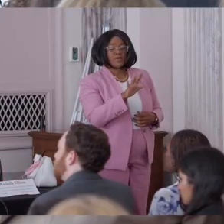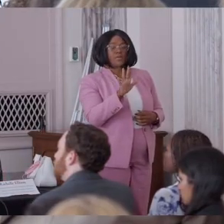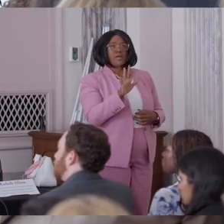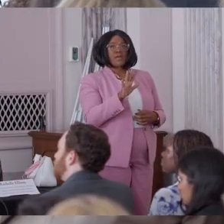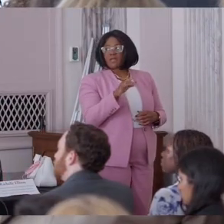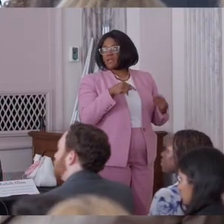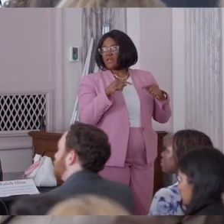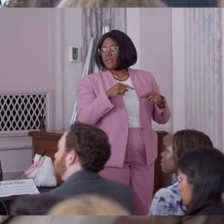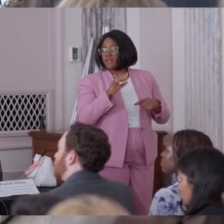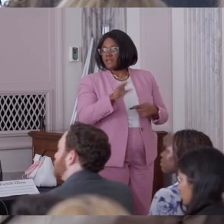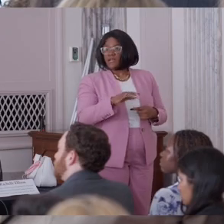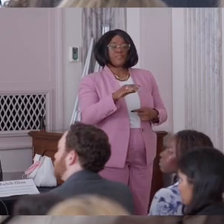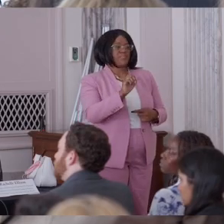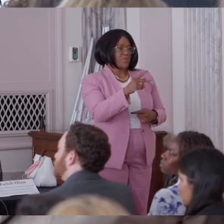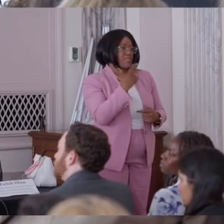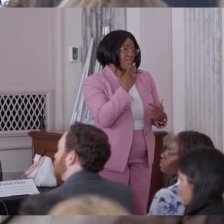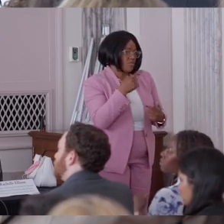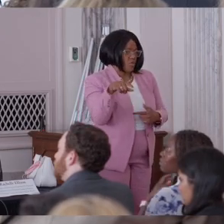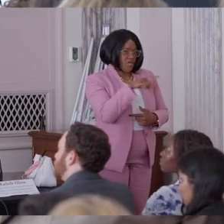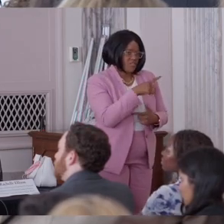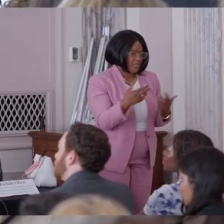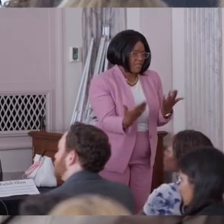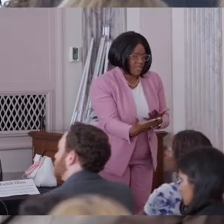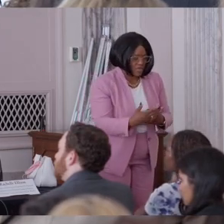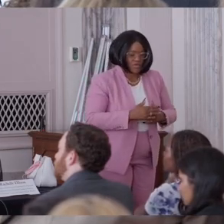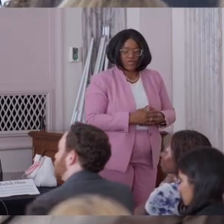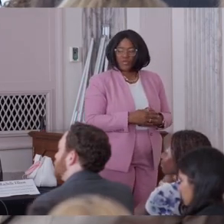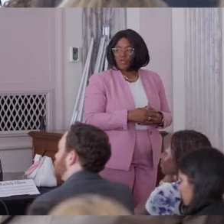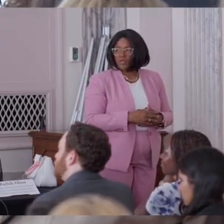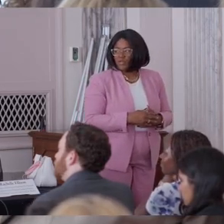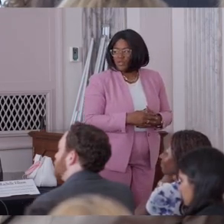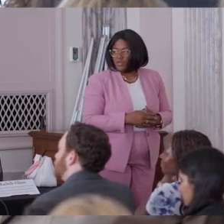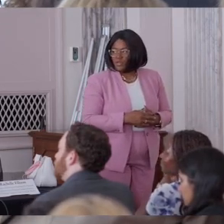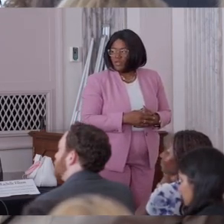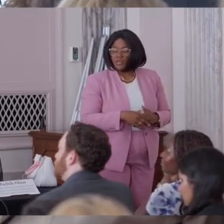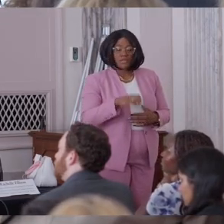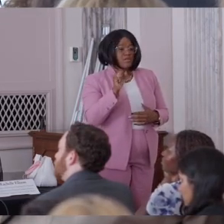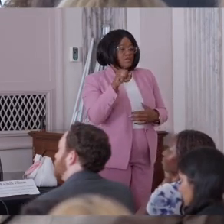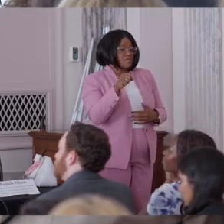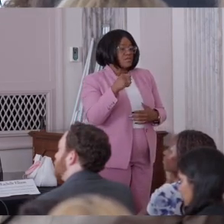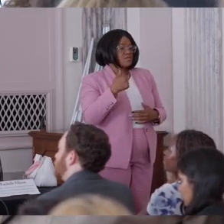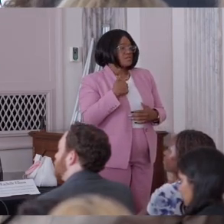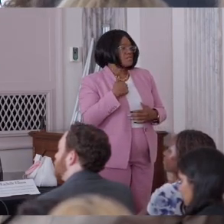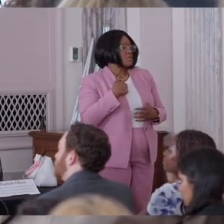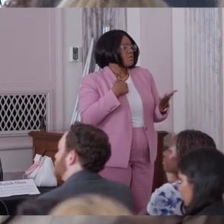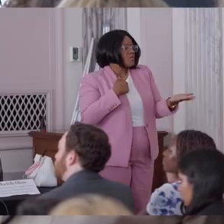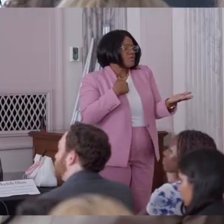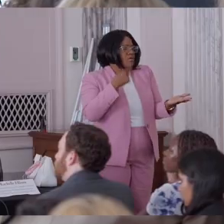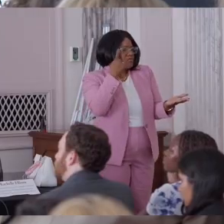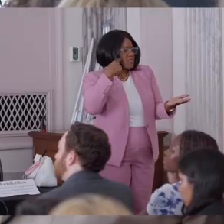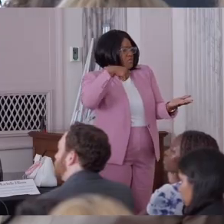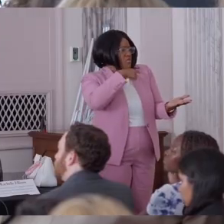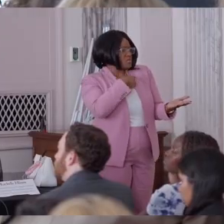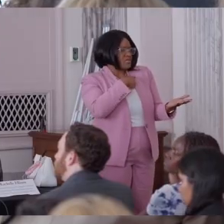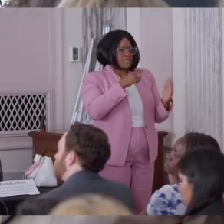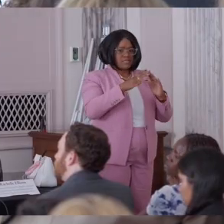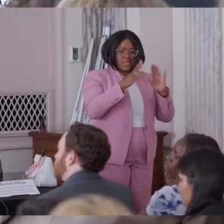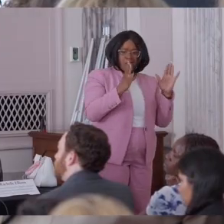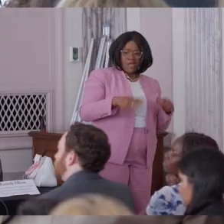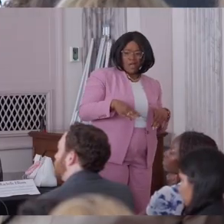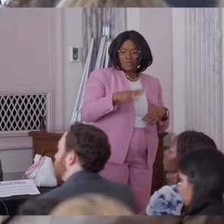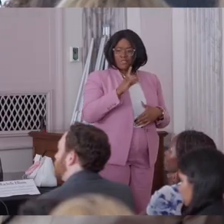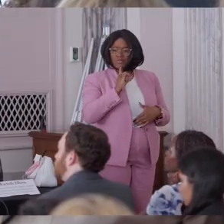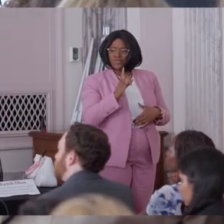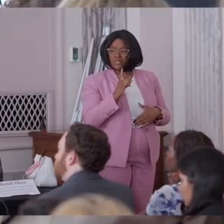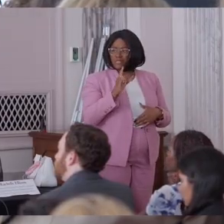Let's see, this was the thank yous. Thank you all for being here. Thank you to Bazelon. I go back to, for those of us who had a Psychology 101 class